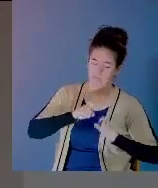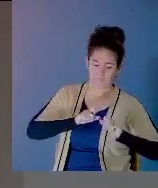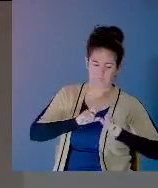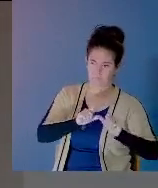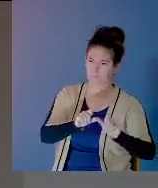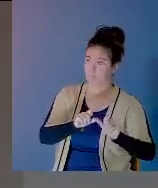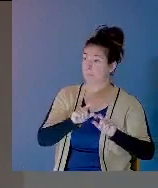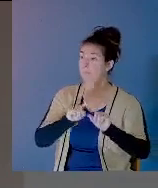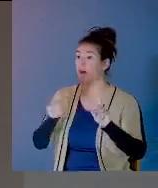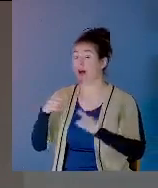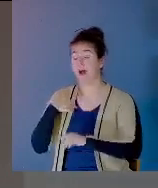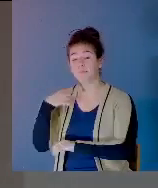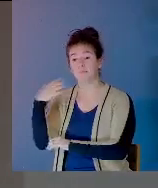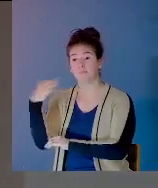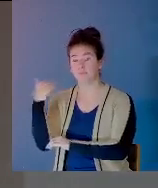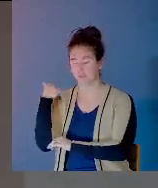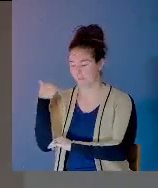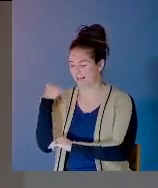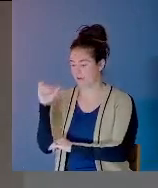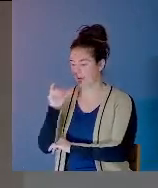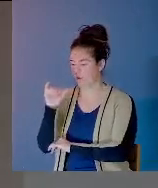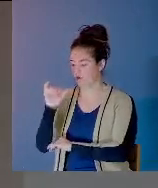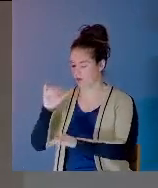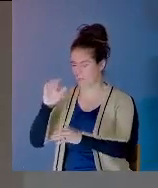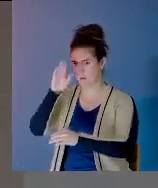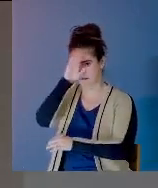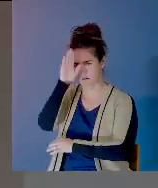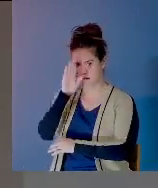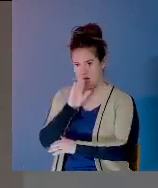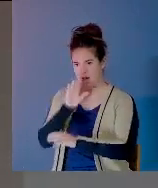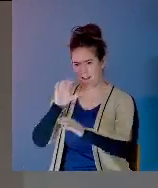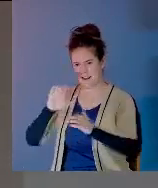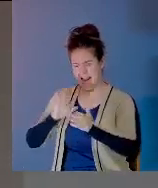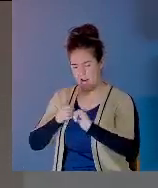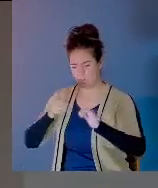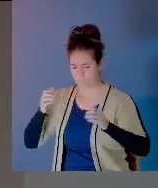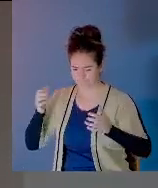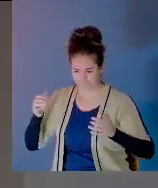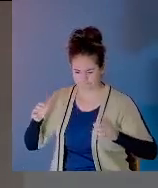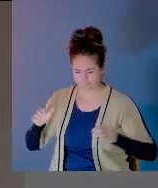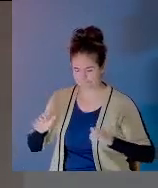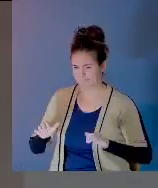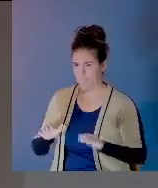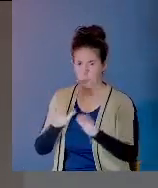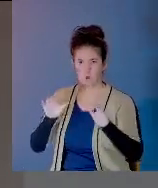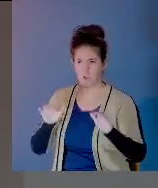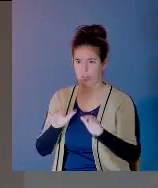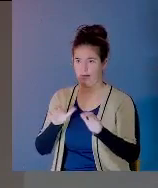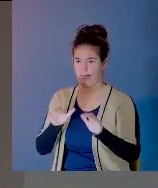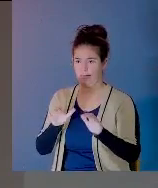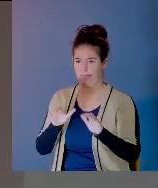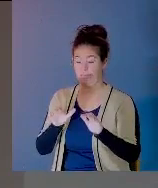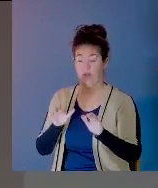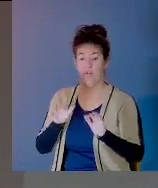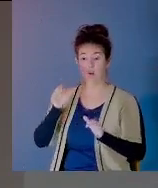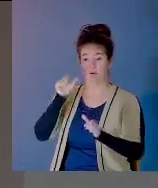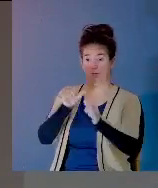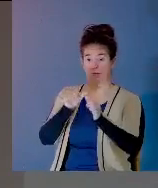God works. If you remember this passage from our study a few months ago in 1 Thessalonians 5,